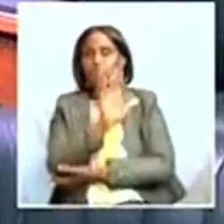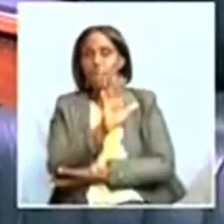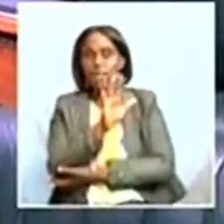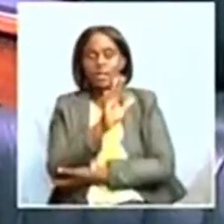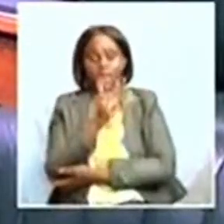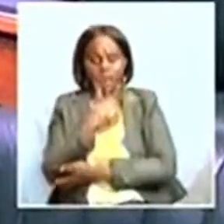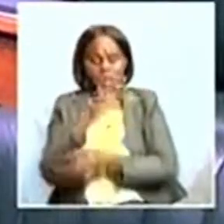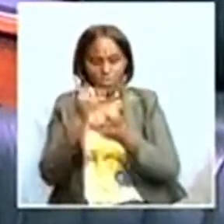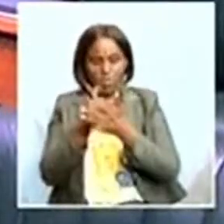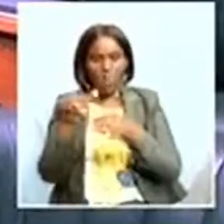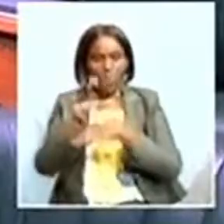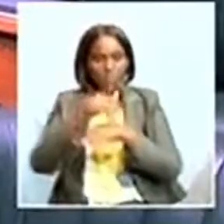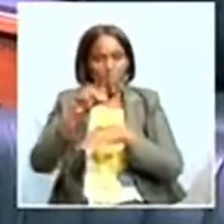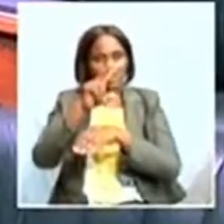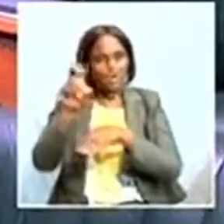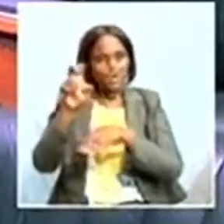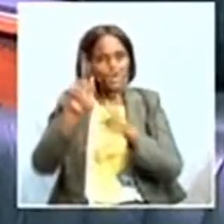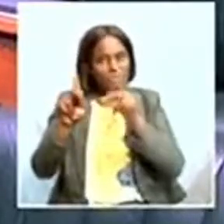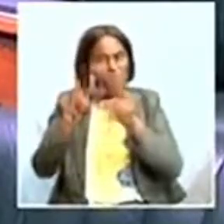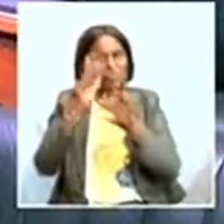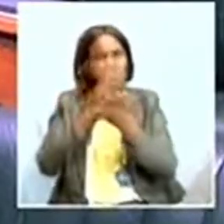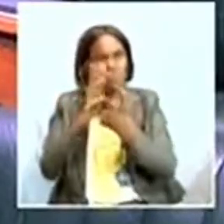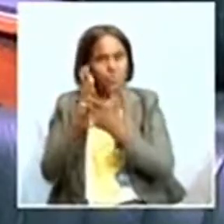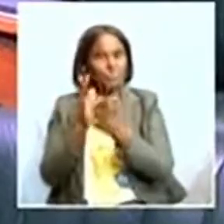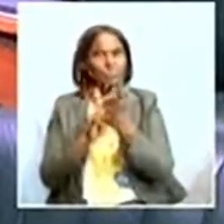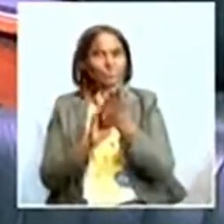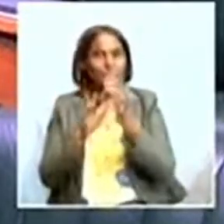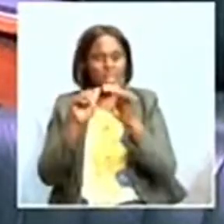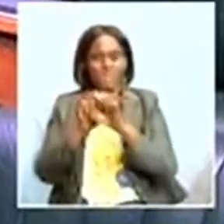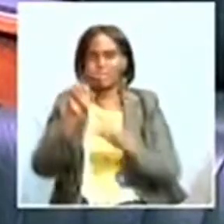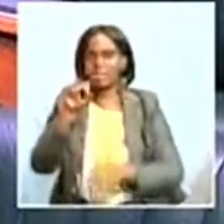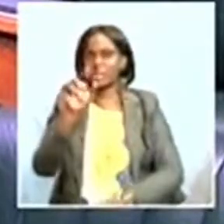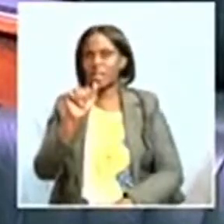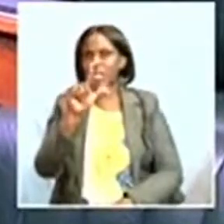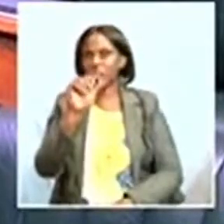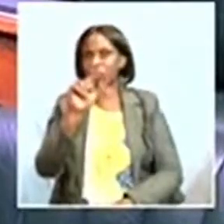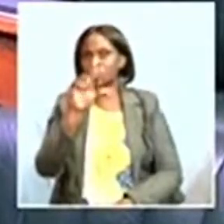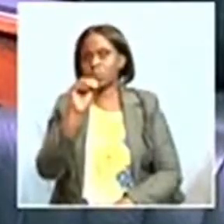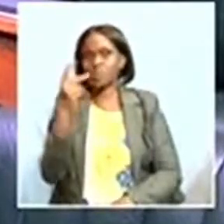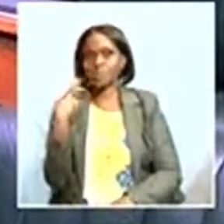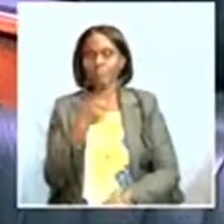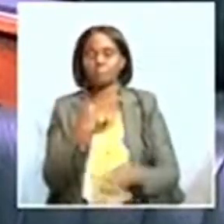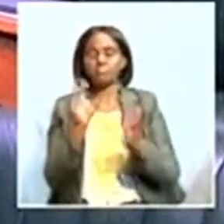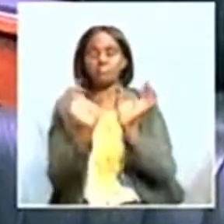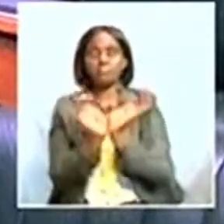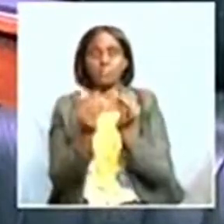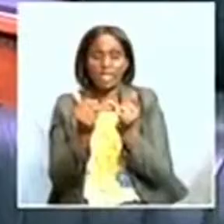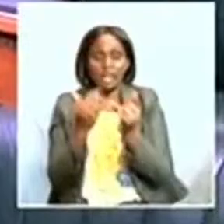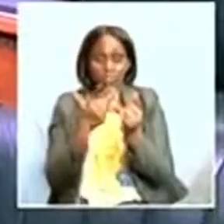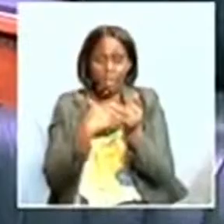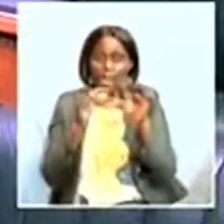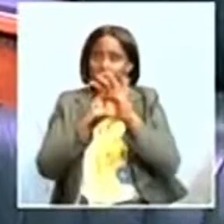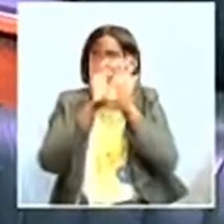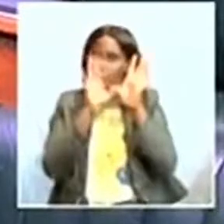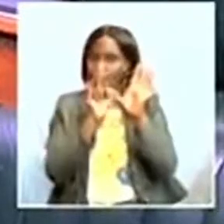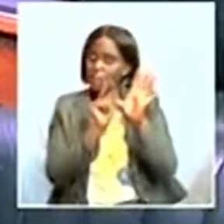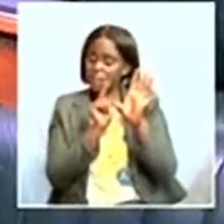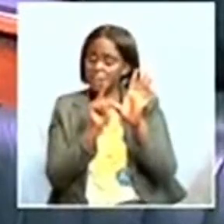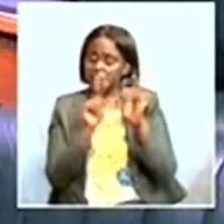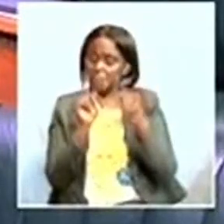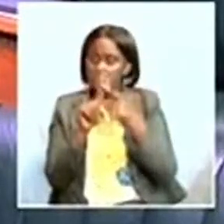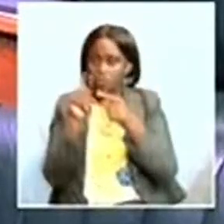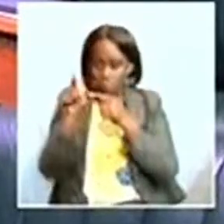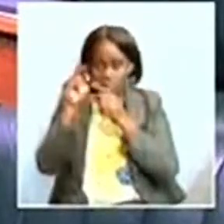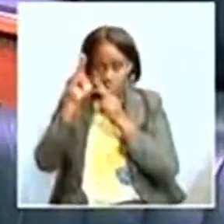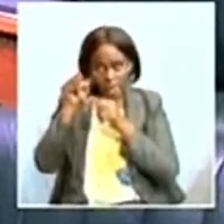over 200 people dropping out of school in Nalolo Parliamentary constituency. Now, my clarification to the